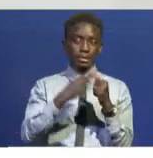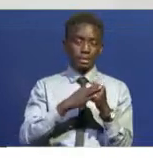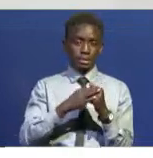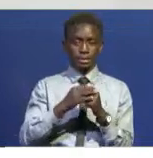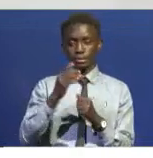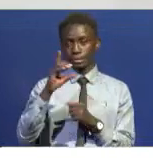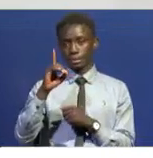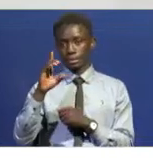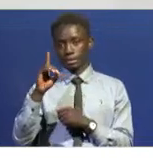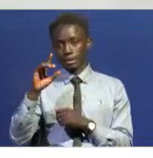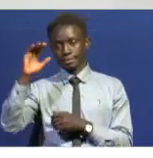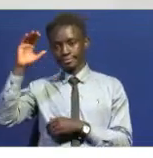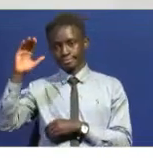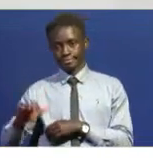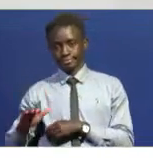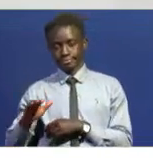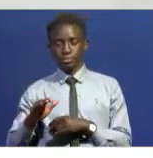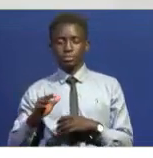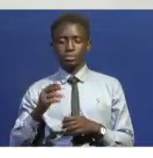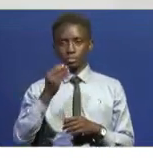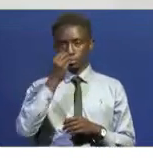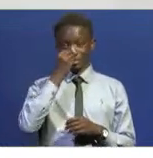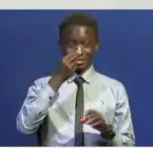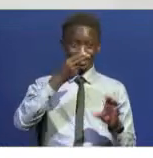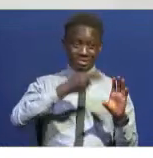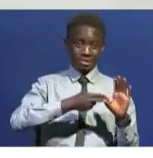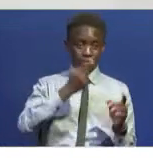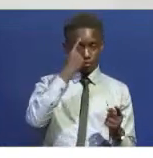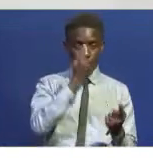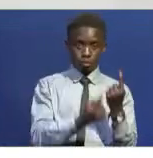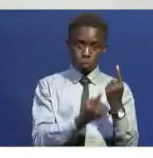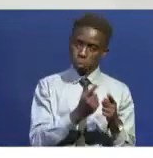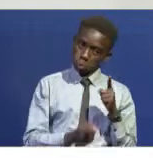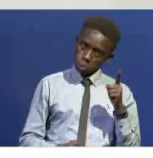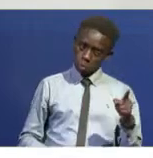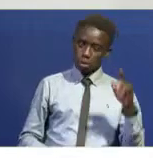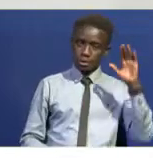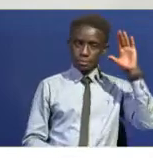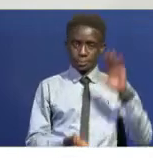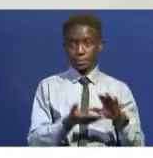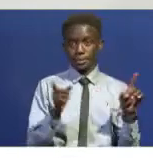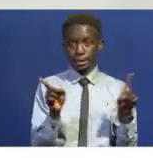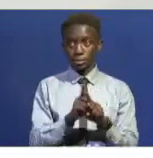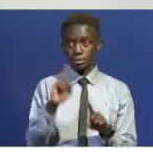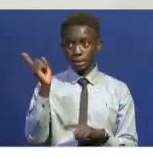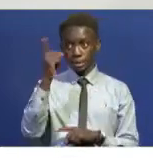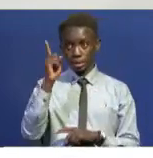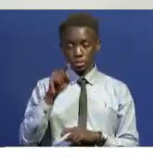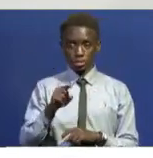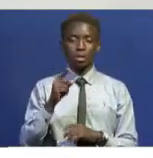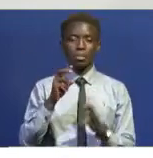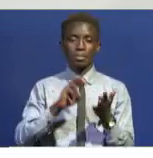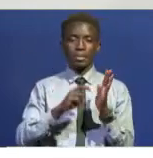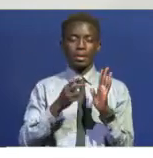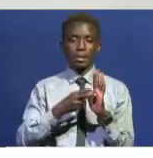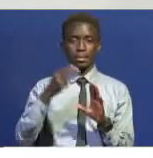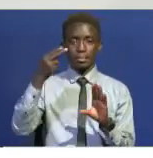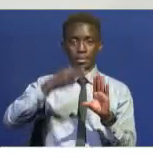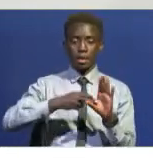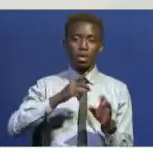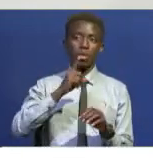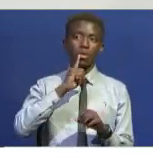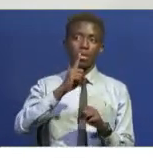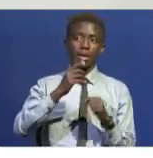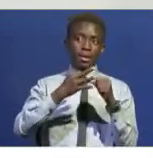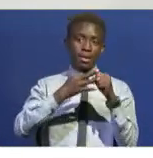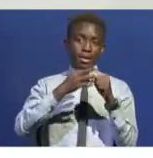6 shillings and 93 cents. In Nairobi, a litre of super petrol will now retail at 180 shillings and 66